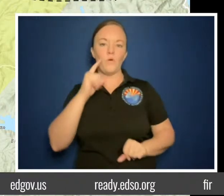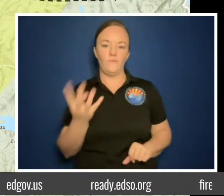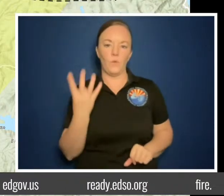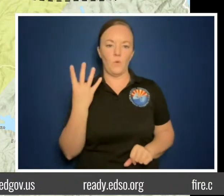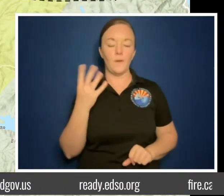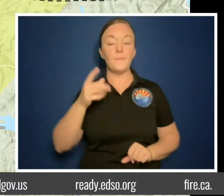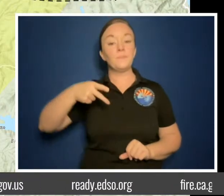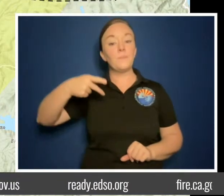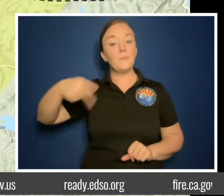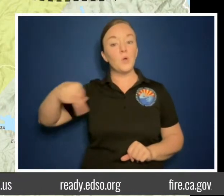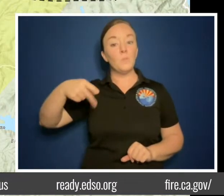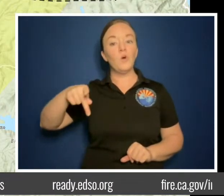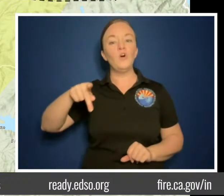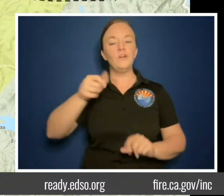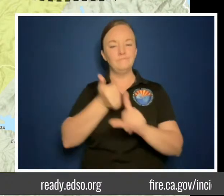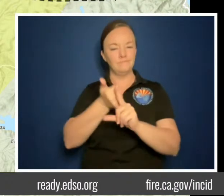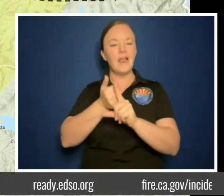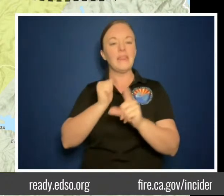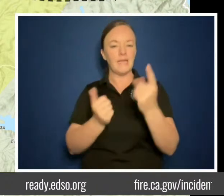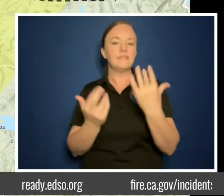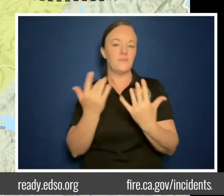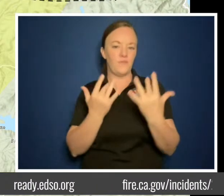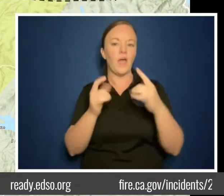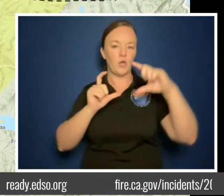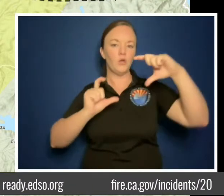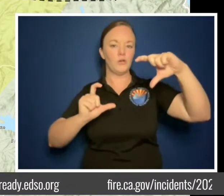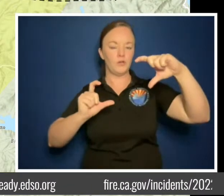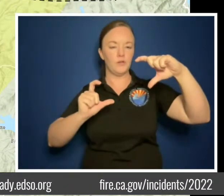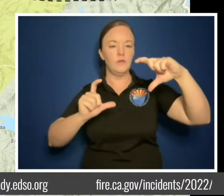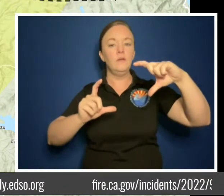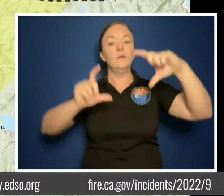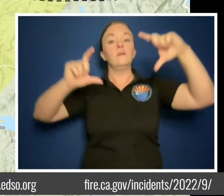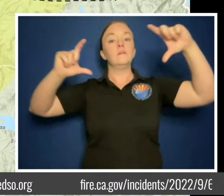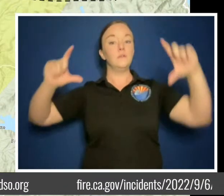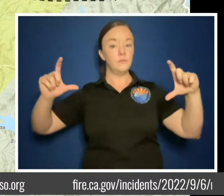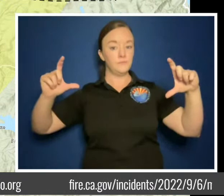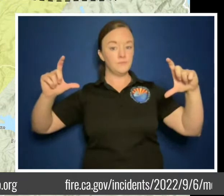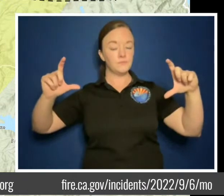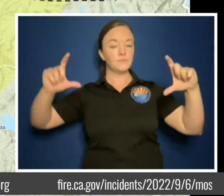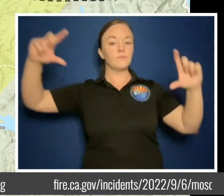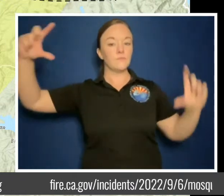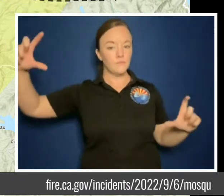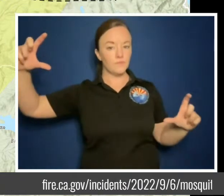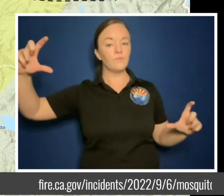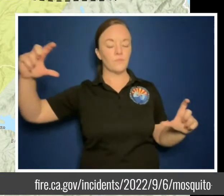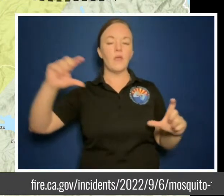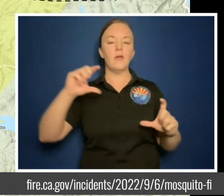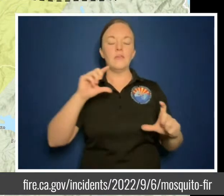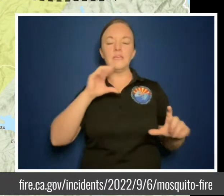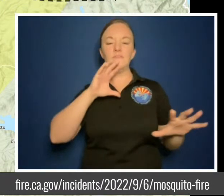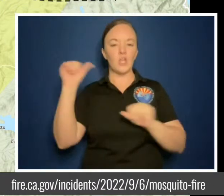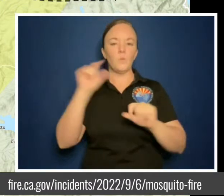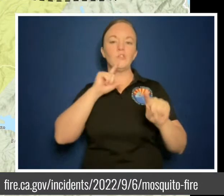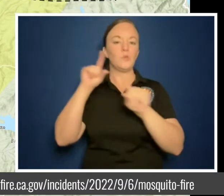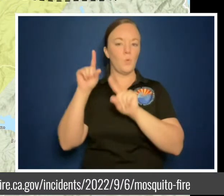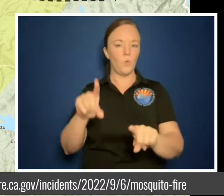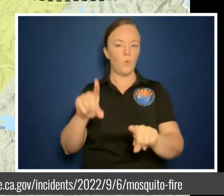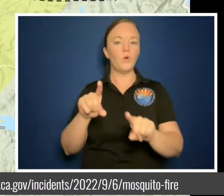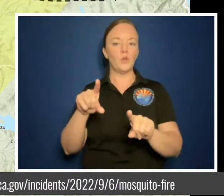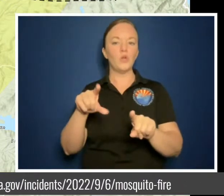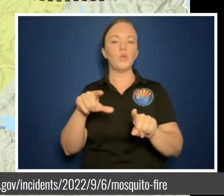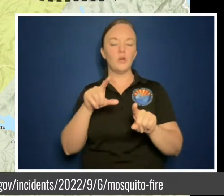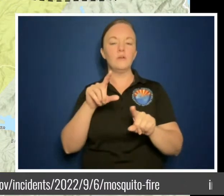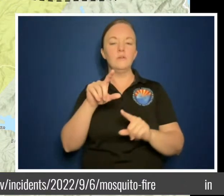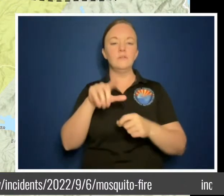the fire. The area outside of that are our evacuation order zones, and the yellow are the